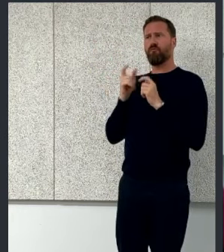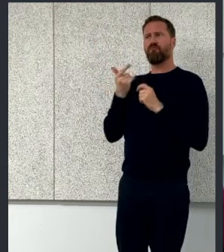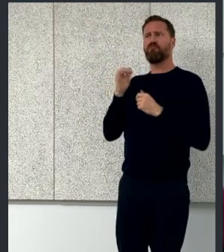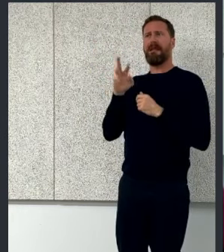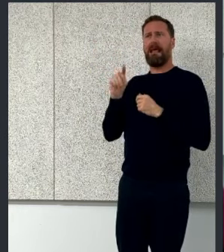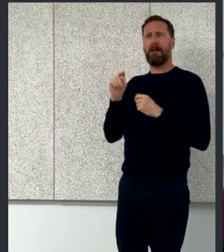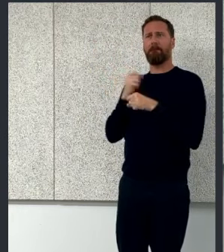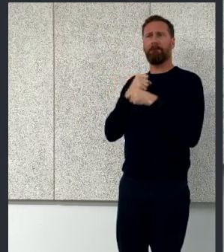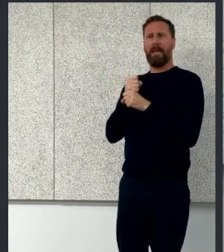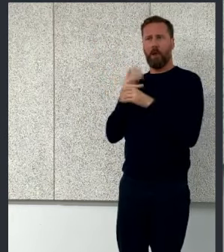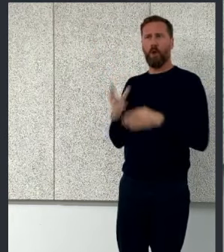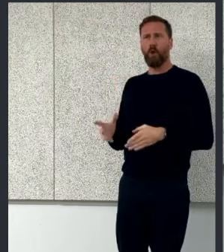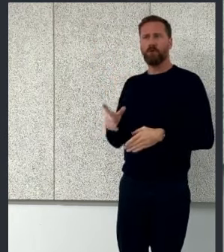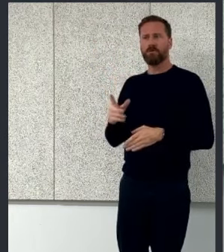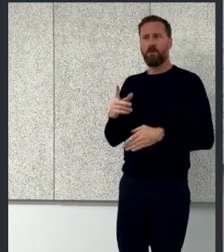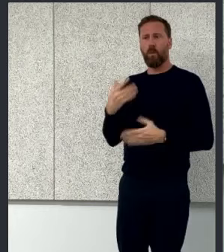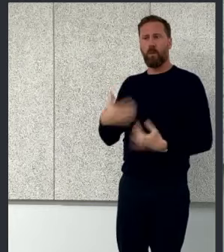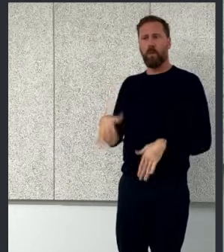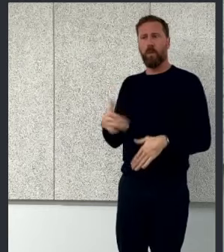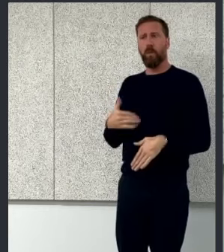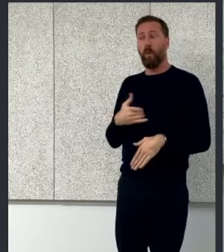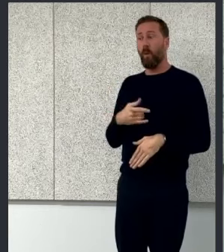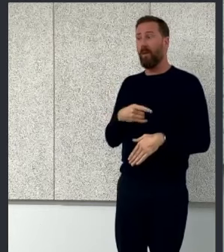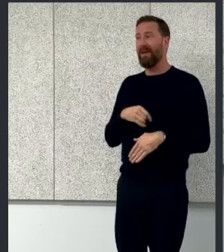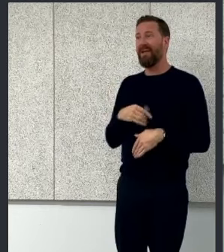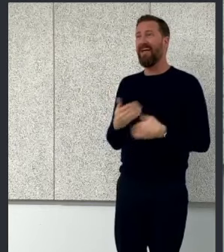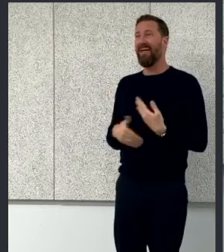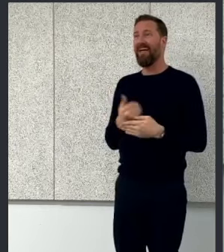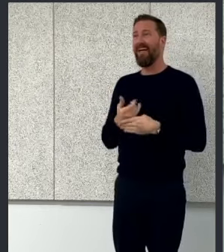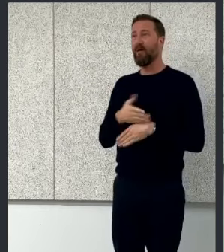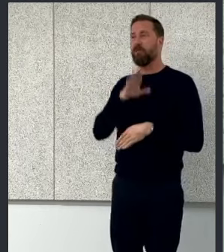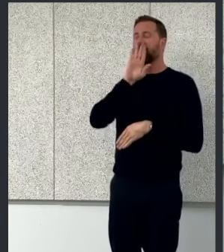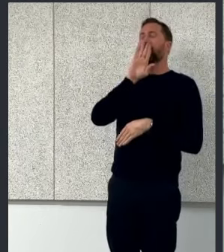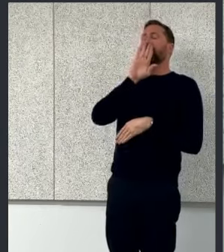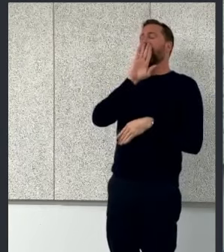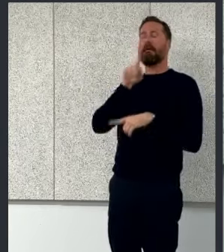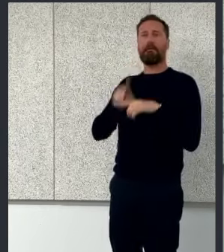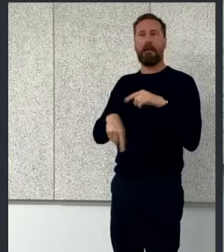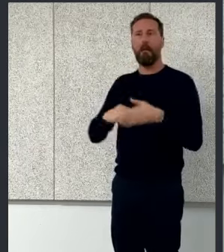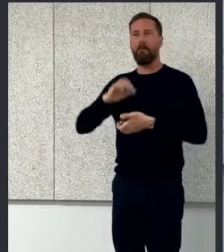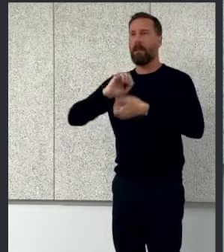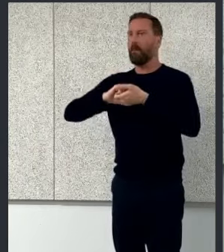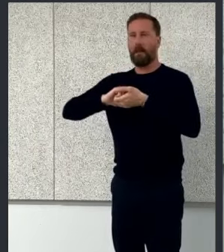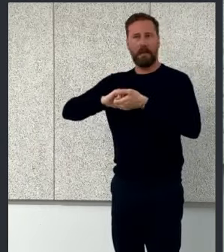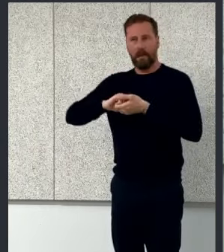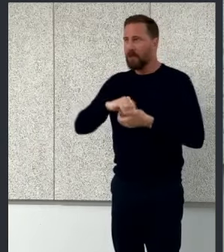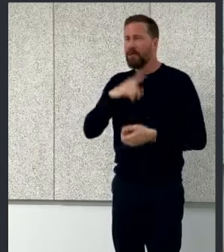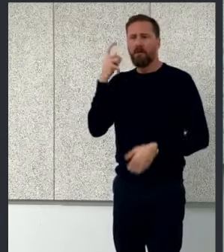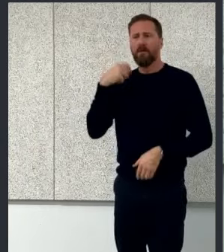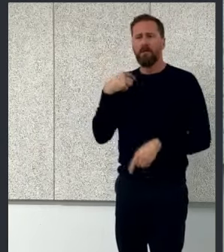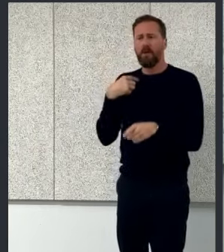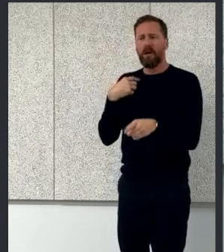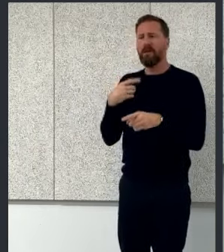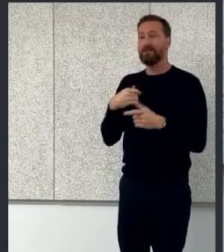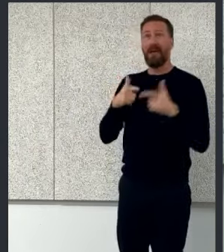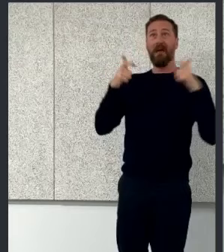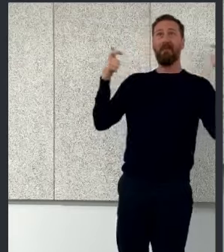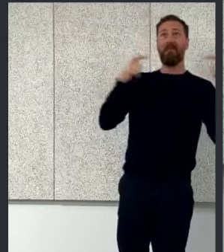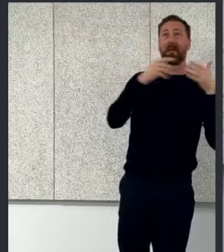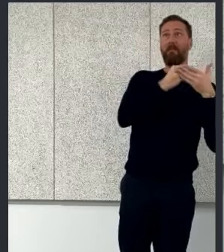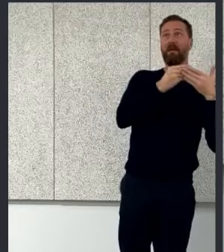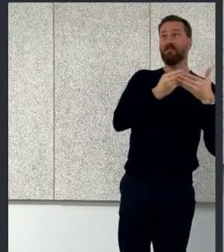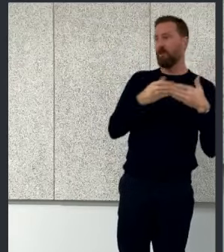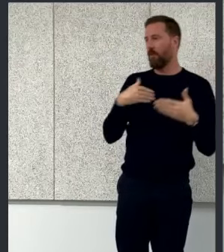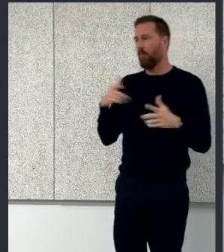impediments to the kind of collaboration I think we would all see. And I think that sort of big budget, little budget is a great